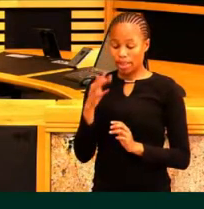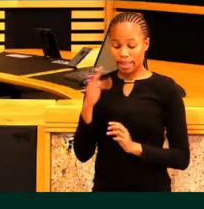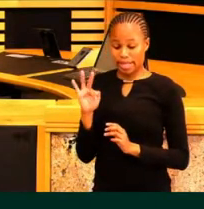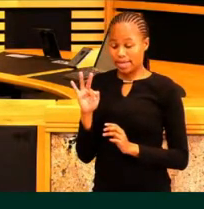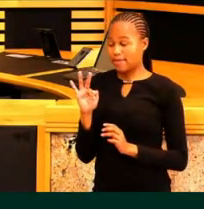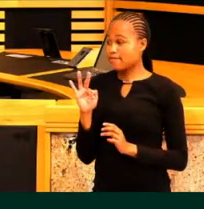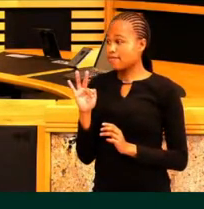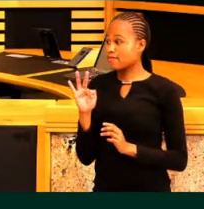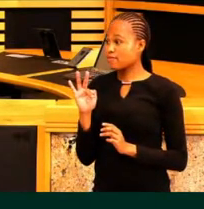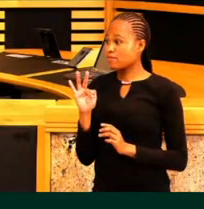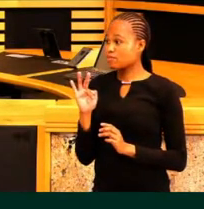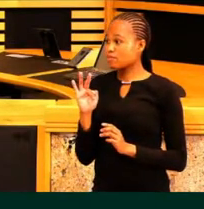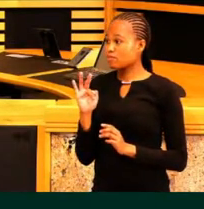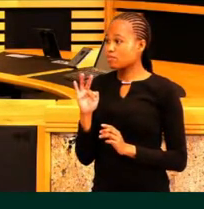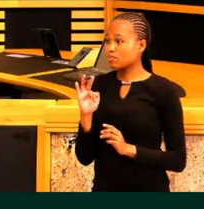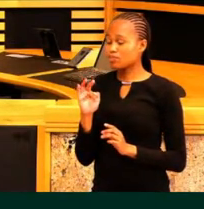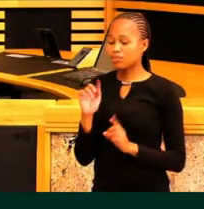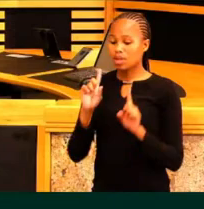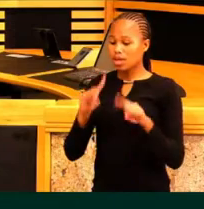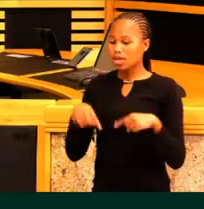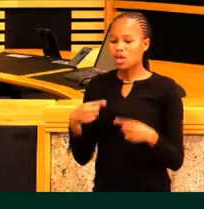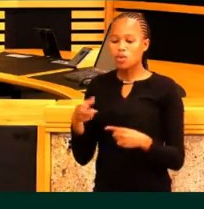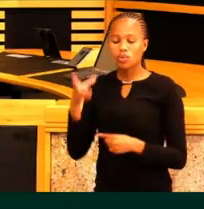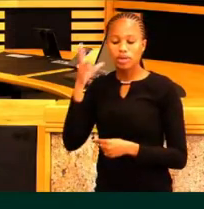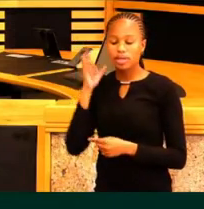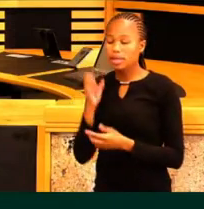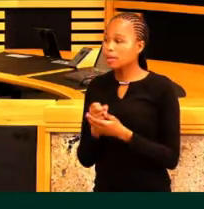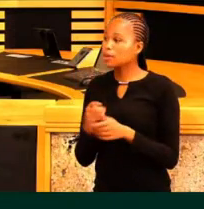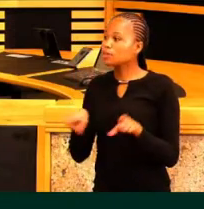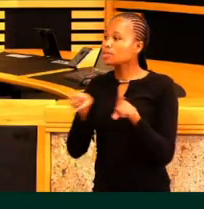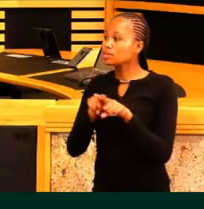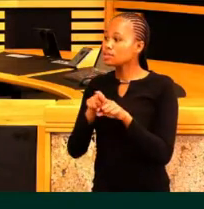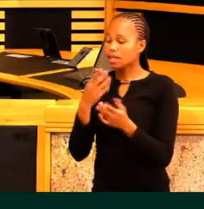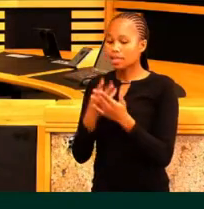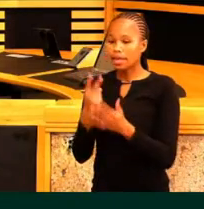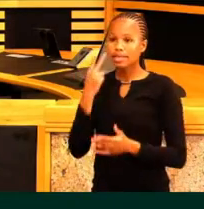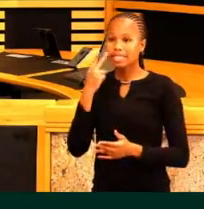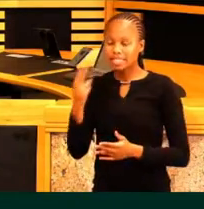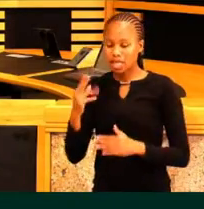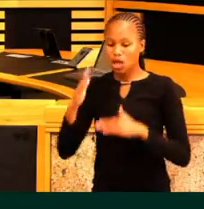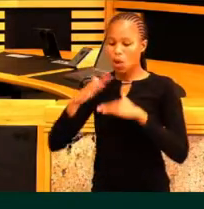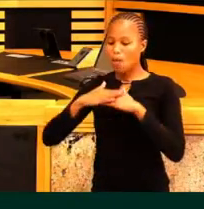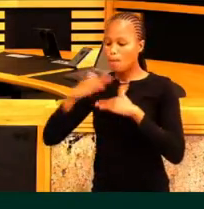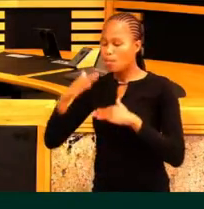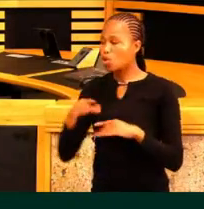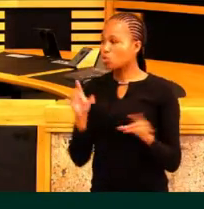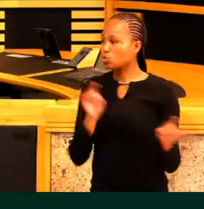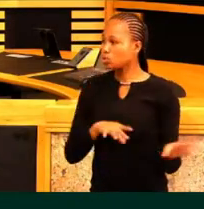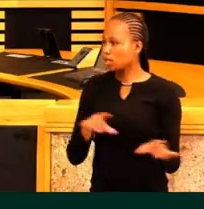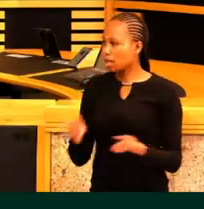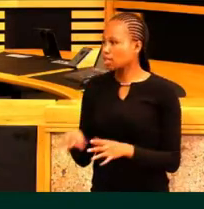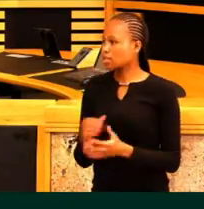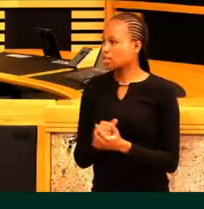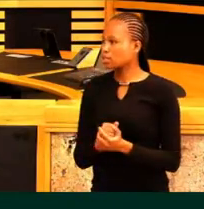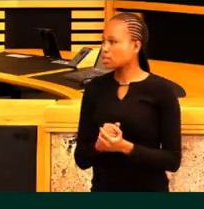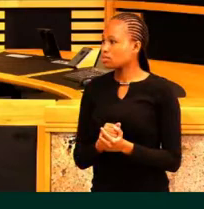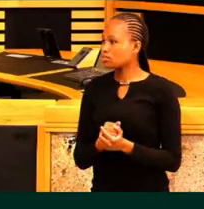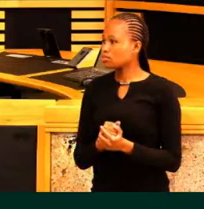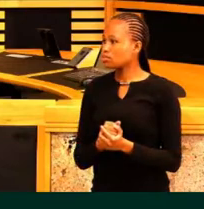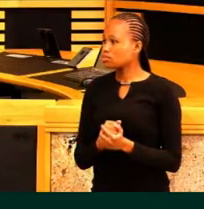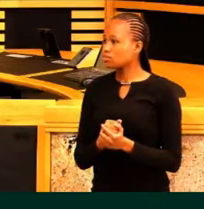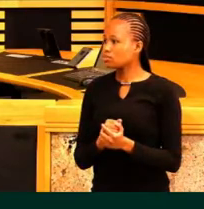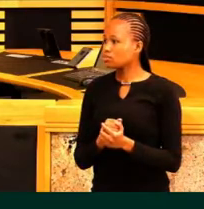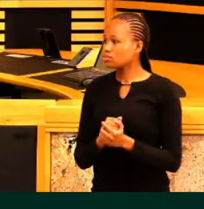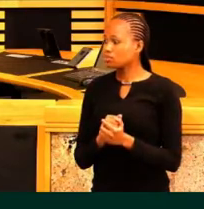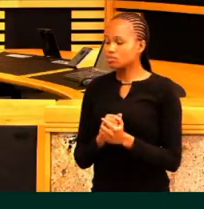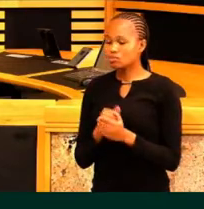are not adhered to we are likely to see more struggles towards a complete